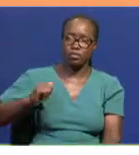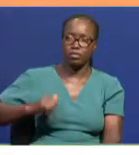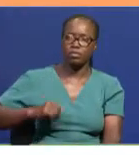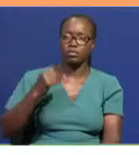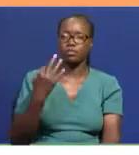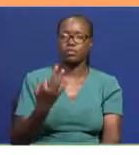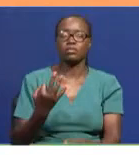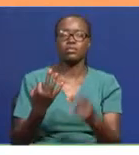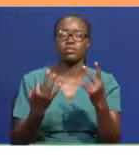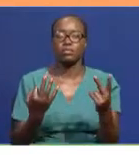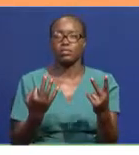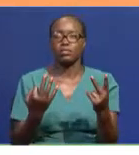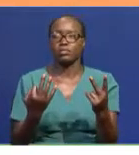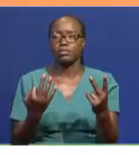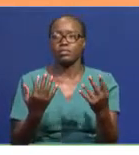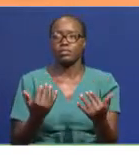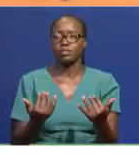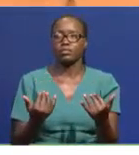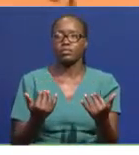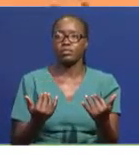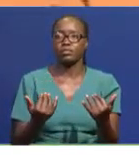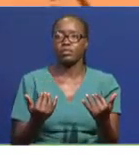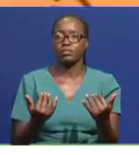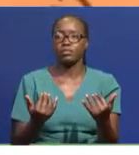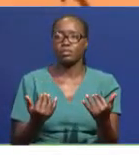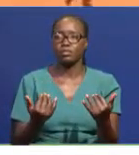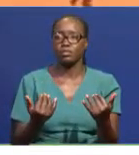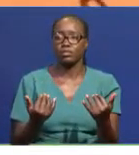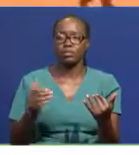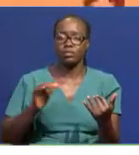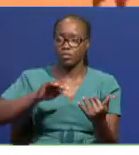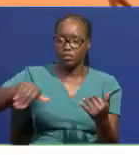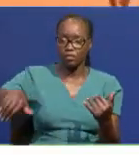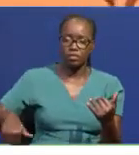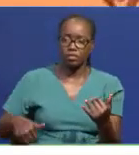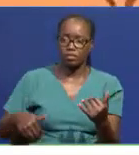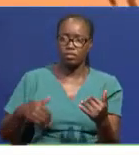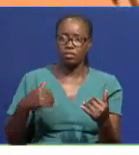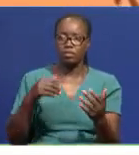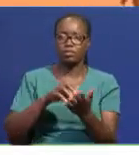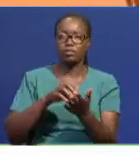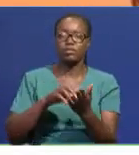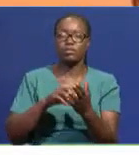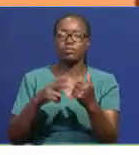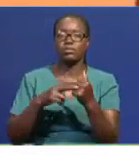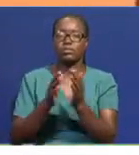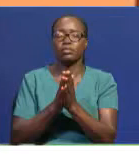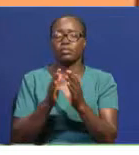3-2, and will now play Port Douala from Cameroon from position 7 and 8.